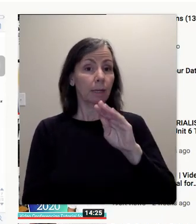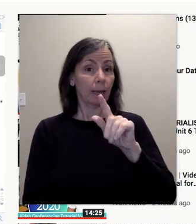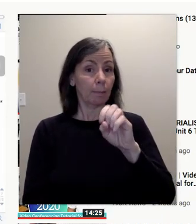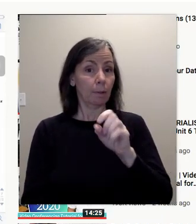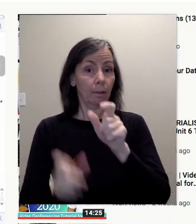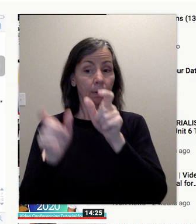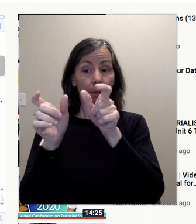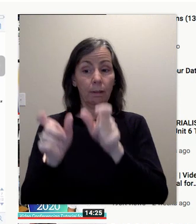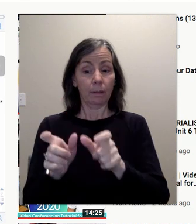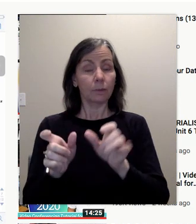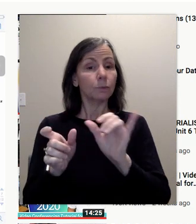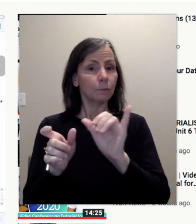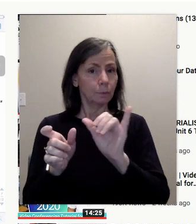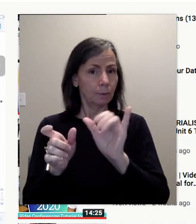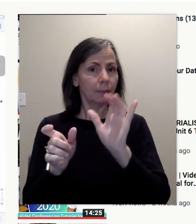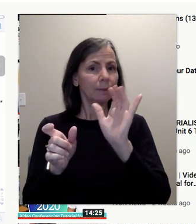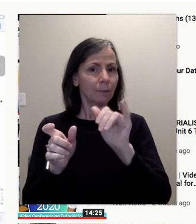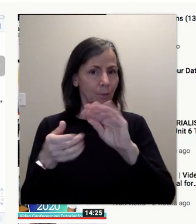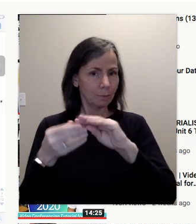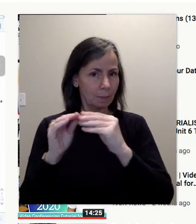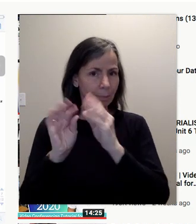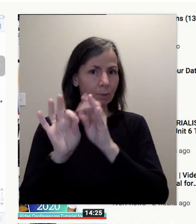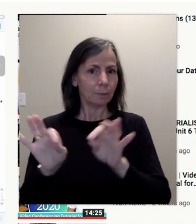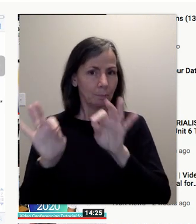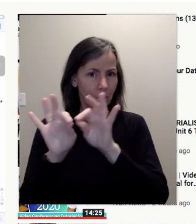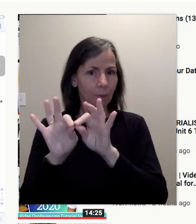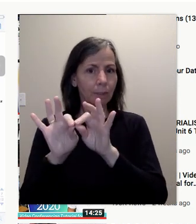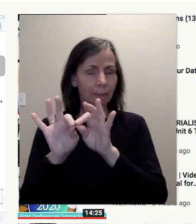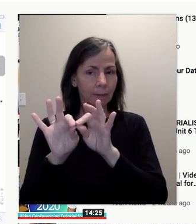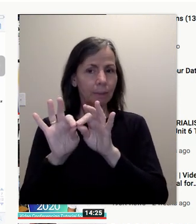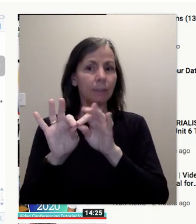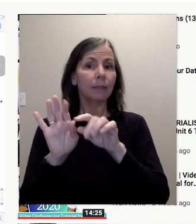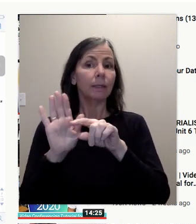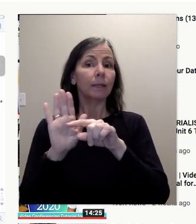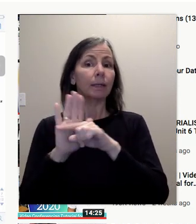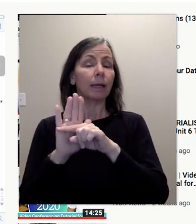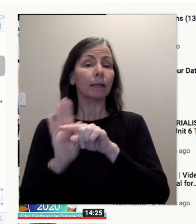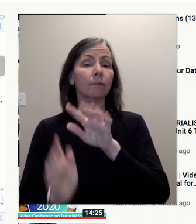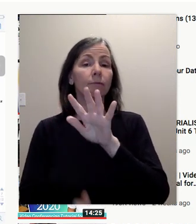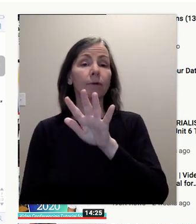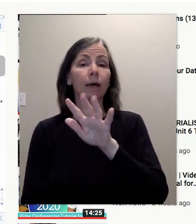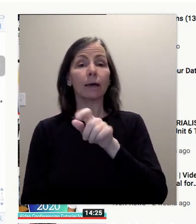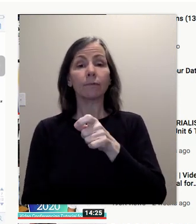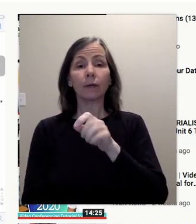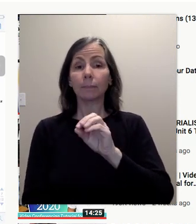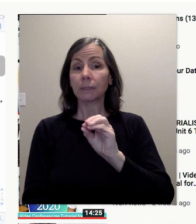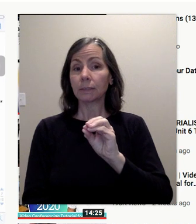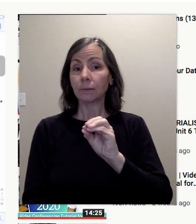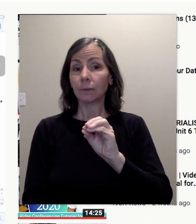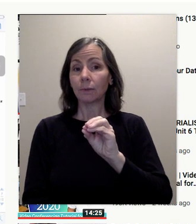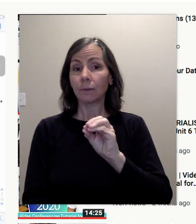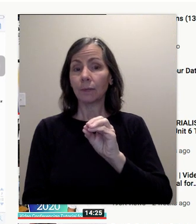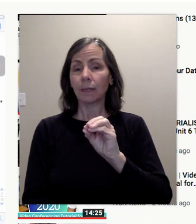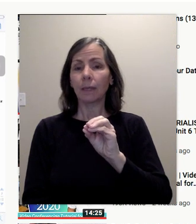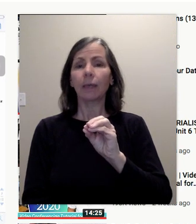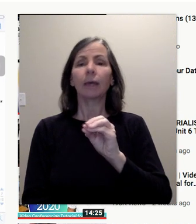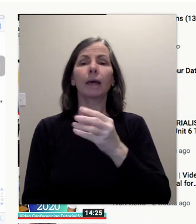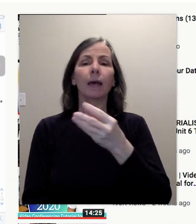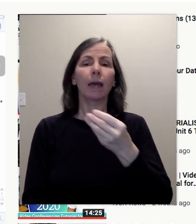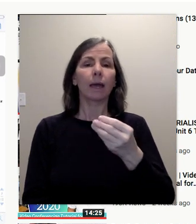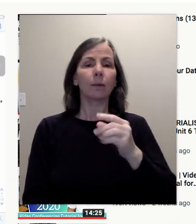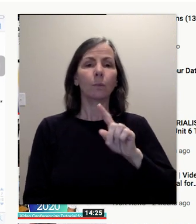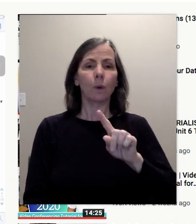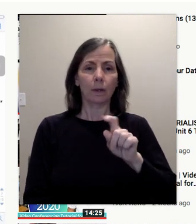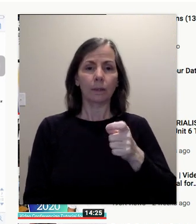let's go to our table now. -5, 0, and 1,